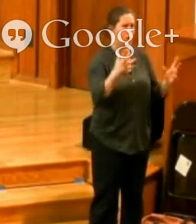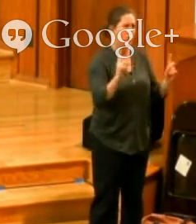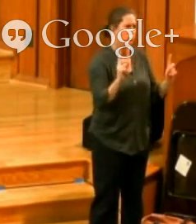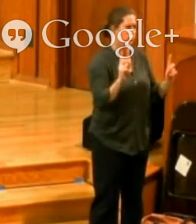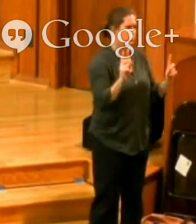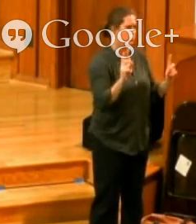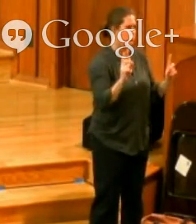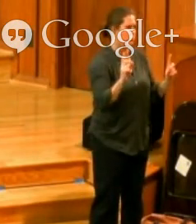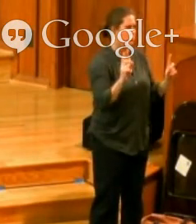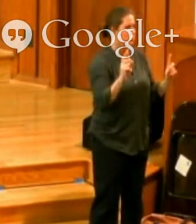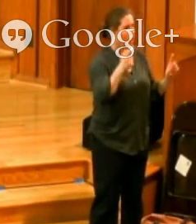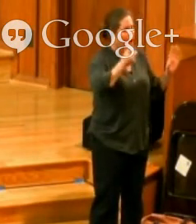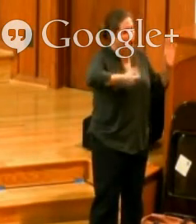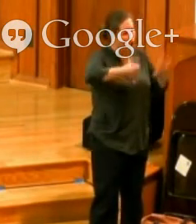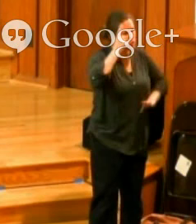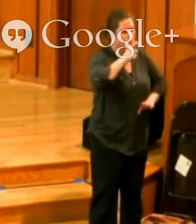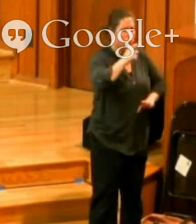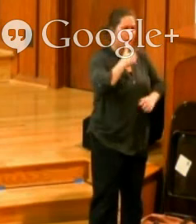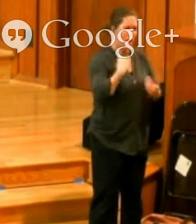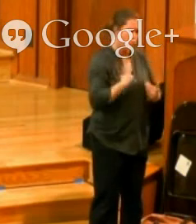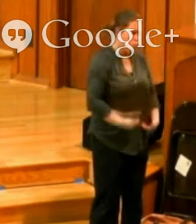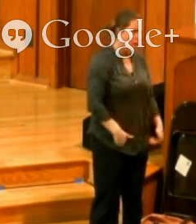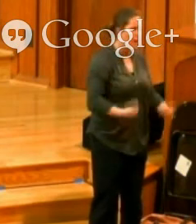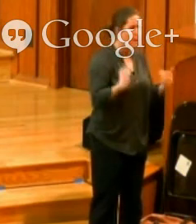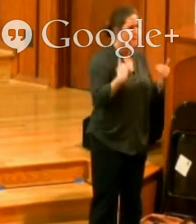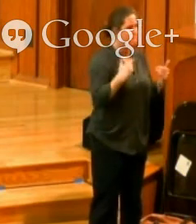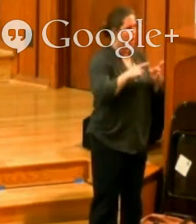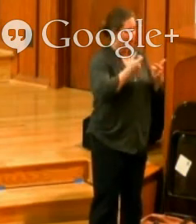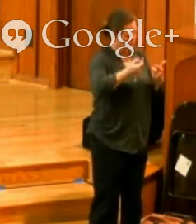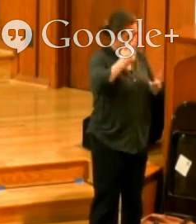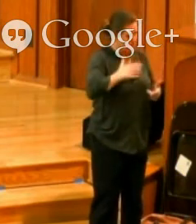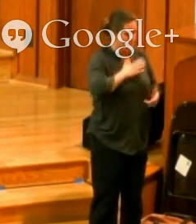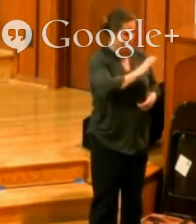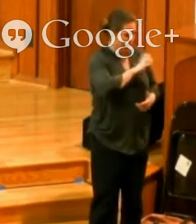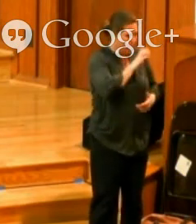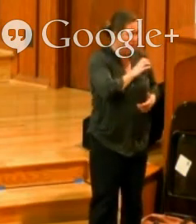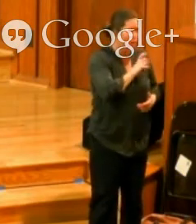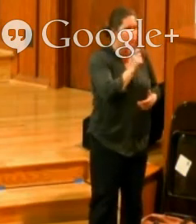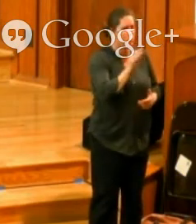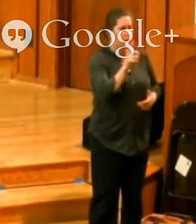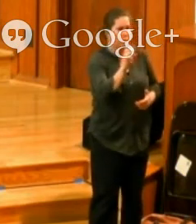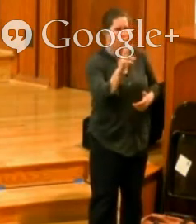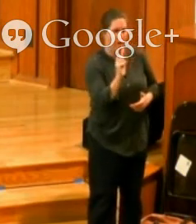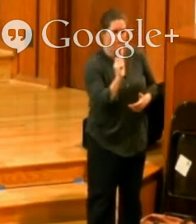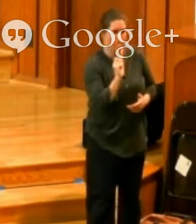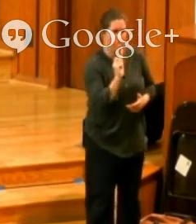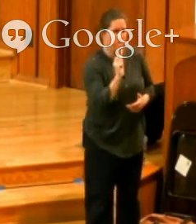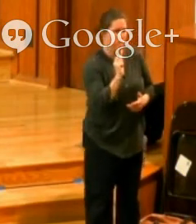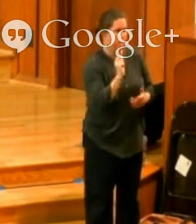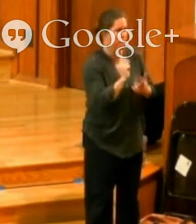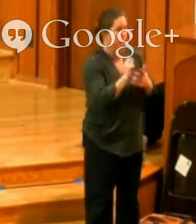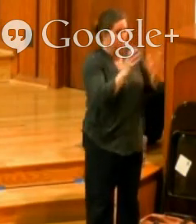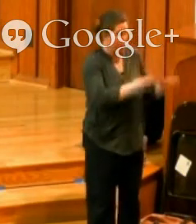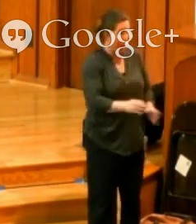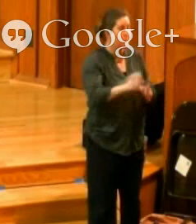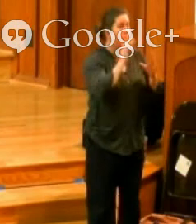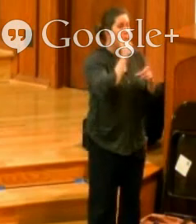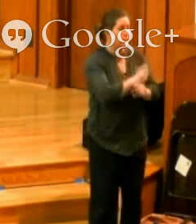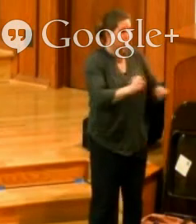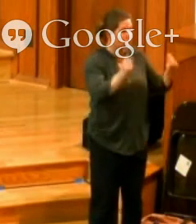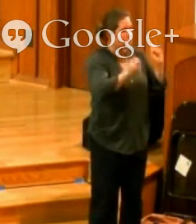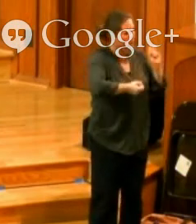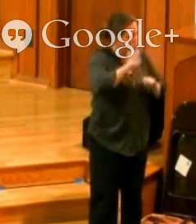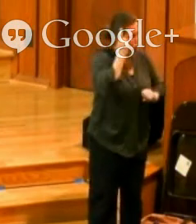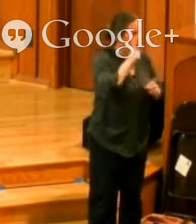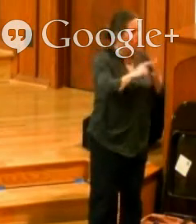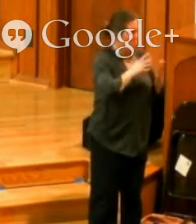better understanding of who I am. Have a better understanding of my character of love. Have a better understanding of my plan of redemption. Have a better understanding of